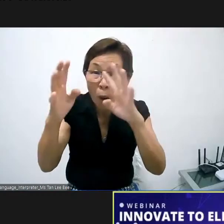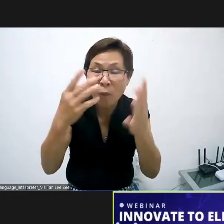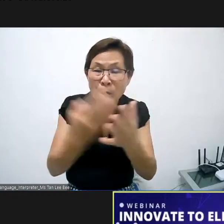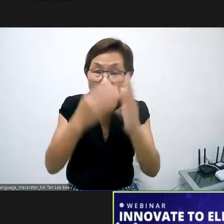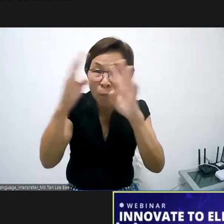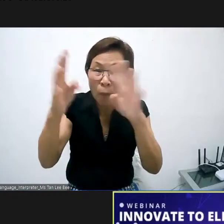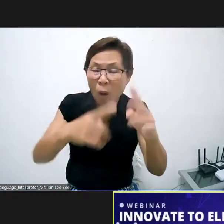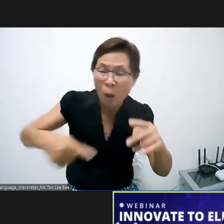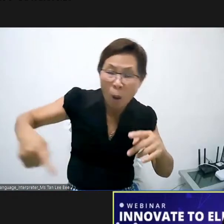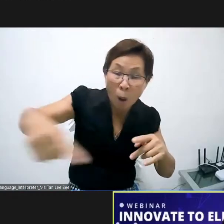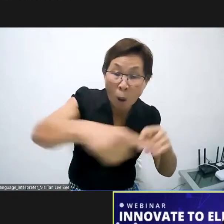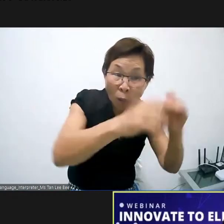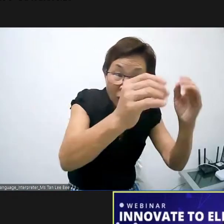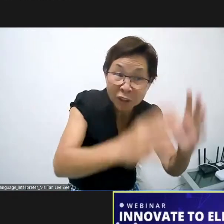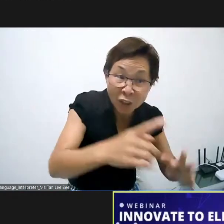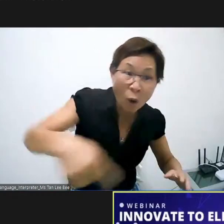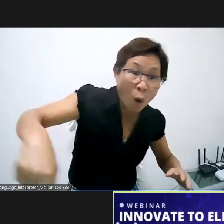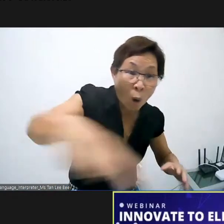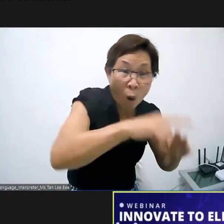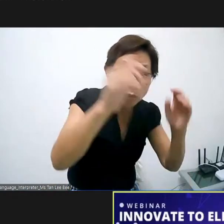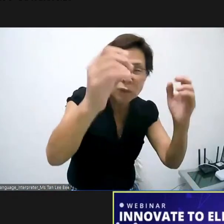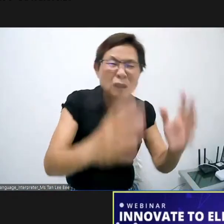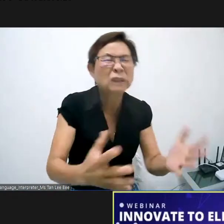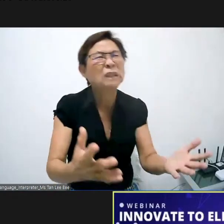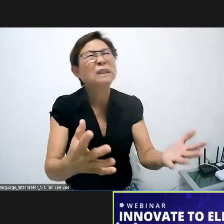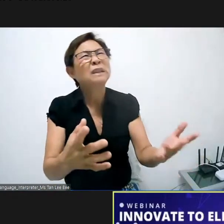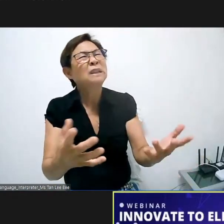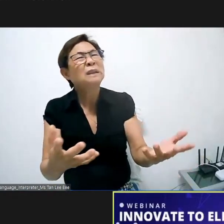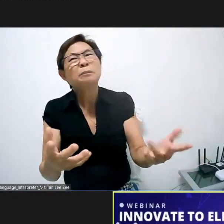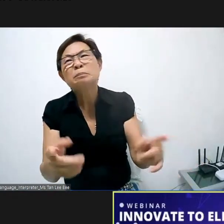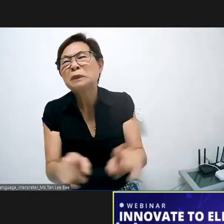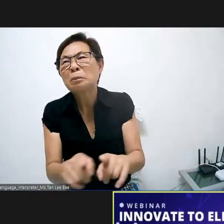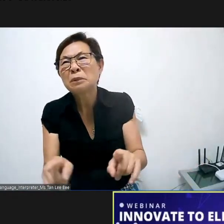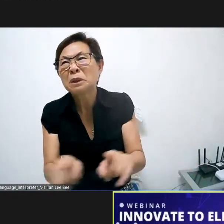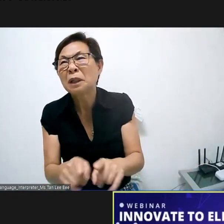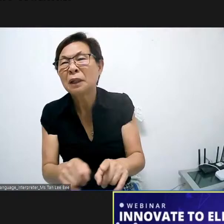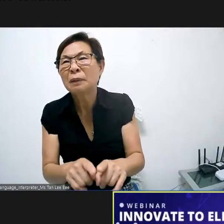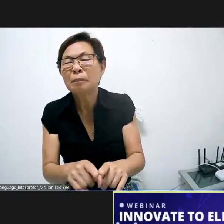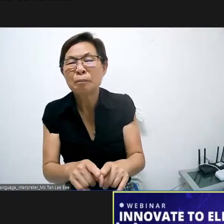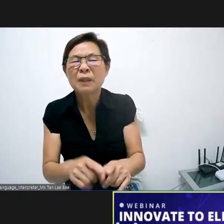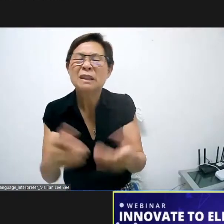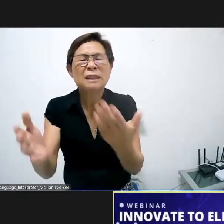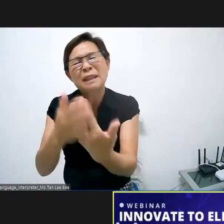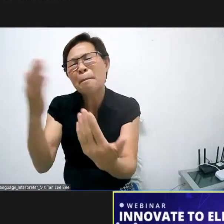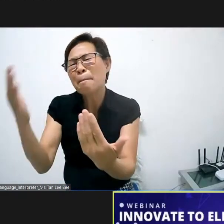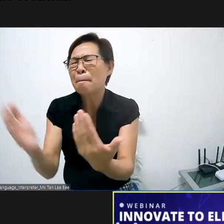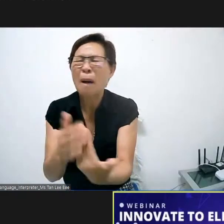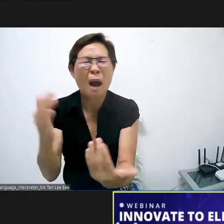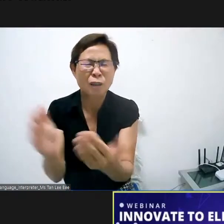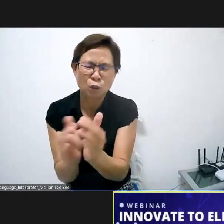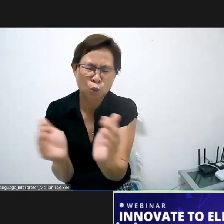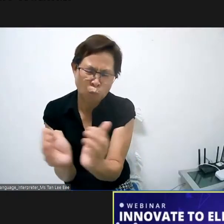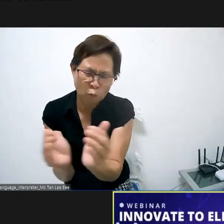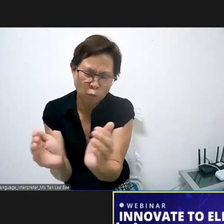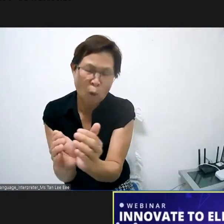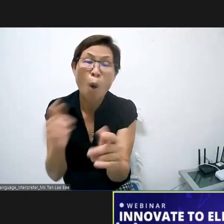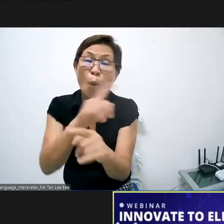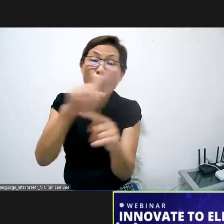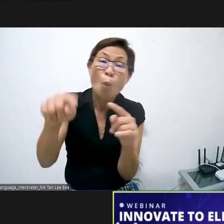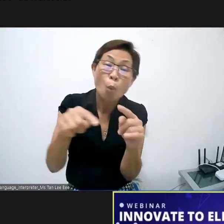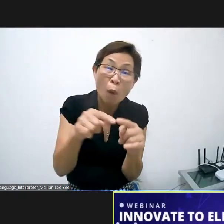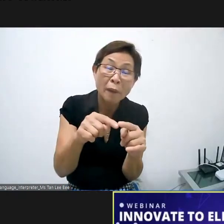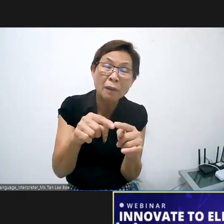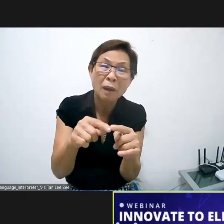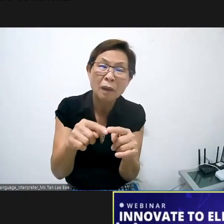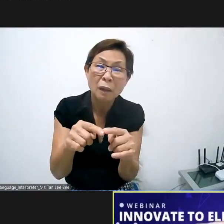among educators will be something like as I mentioned, simple things. But then when it comes to